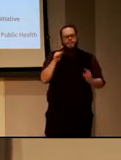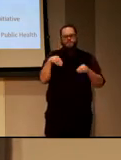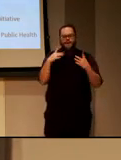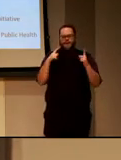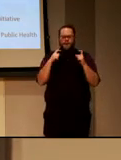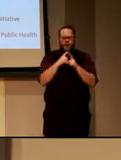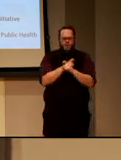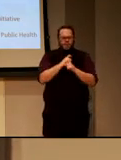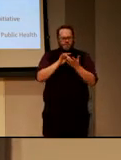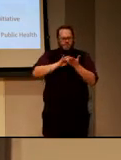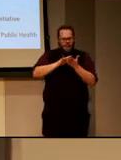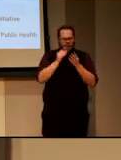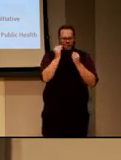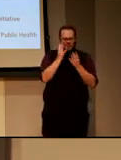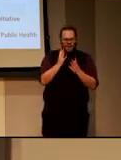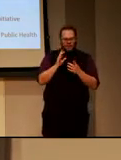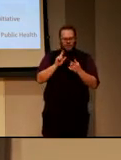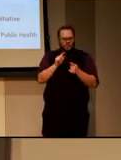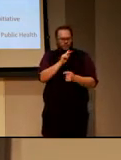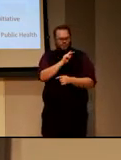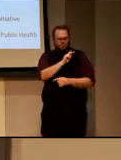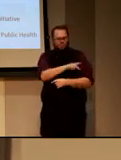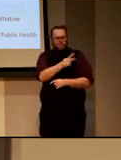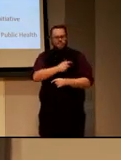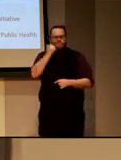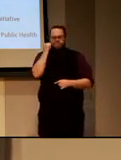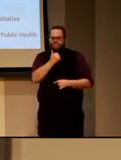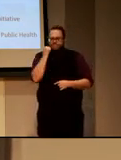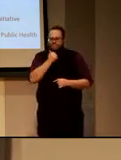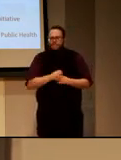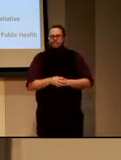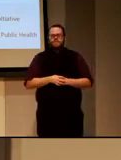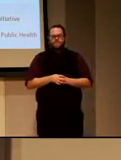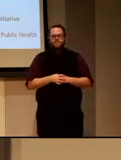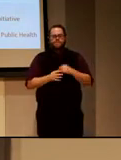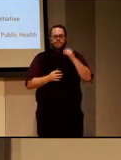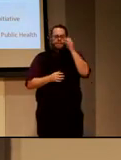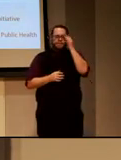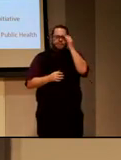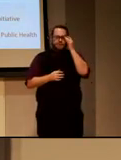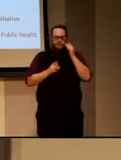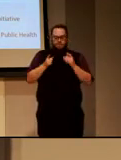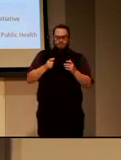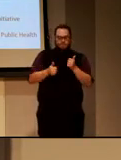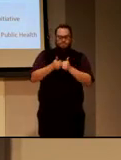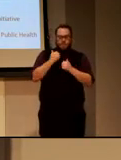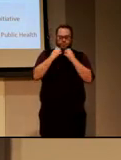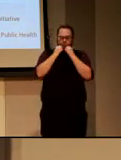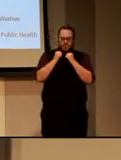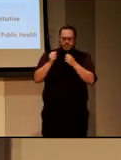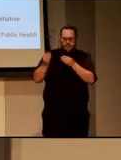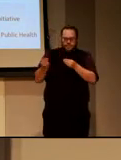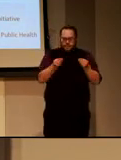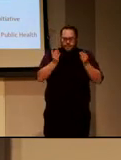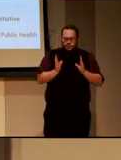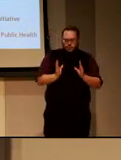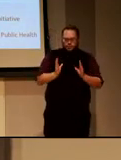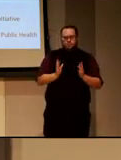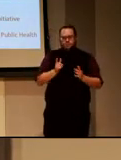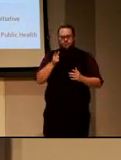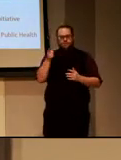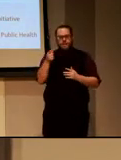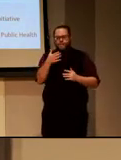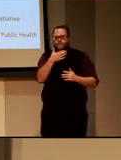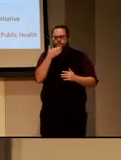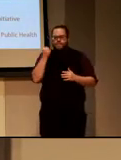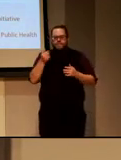medical information to patients every single day. And as our most trusted messengers, no one is better positioned to